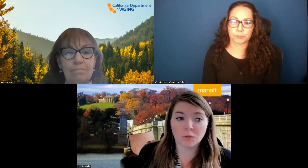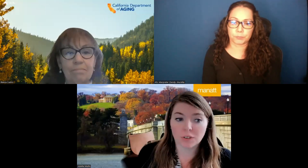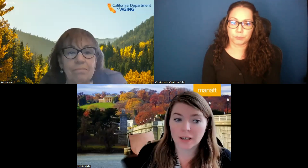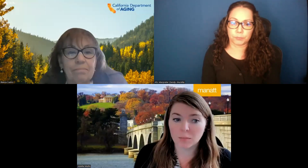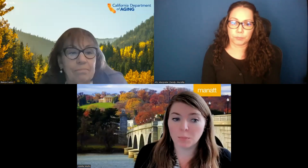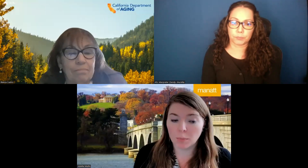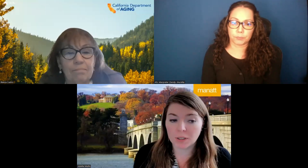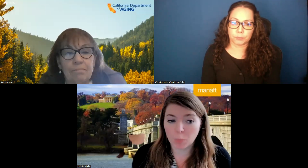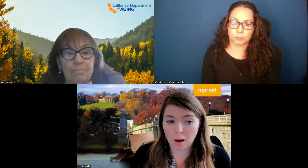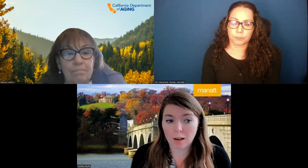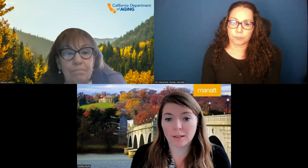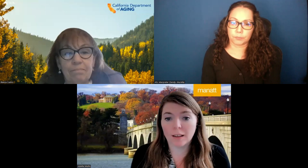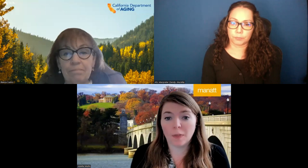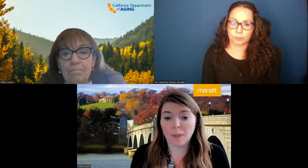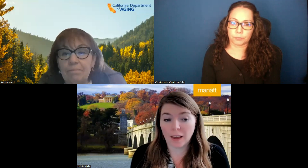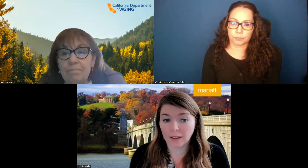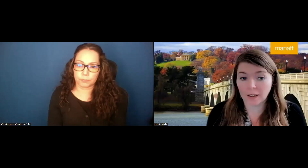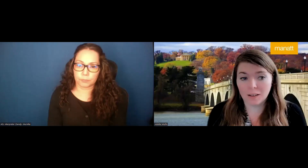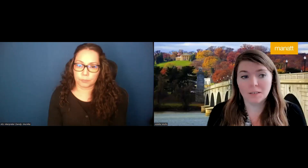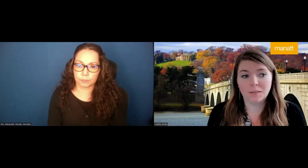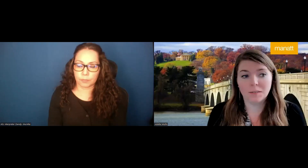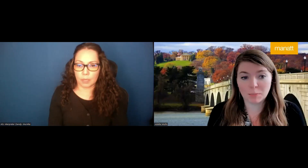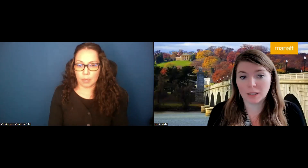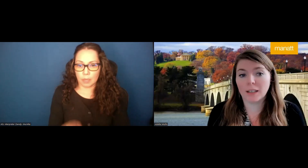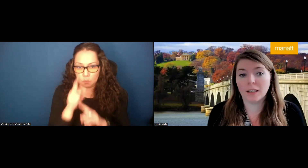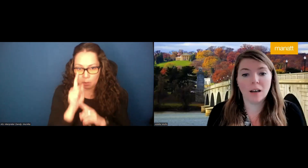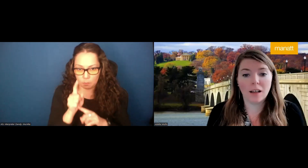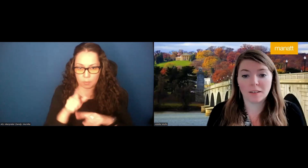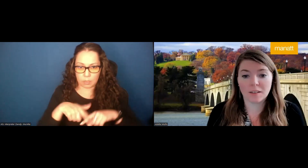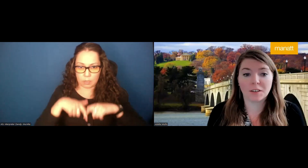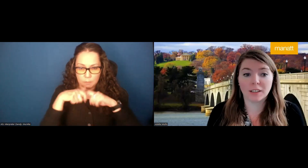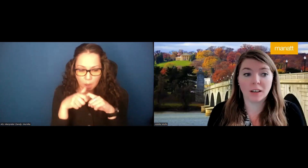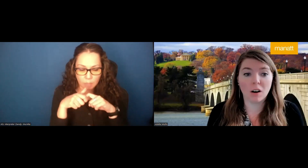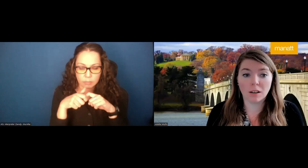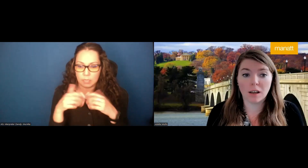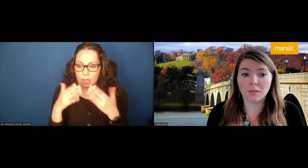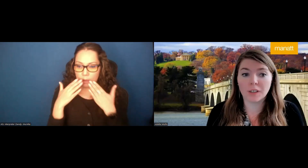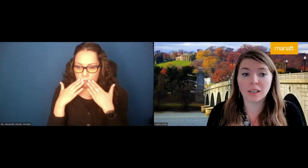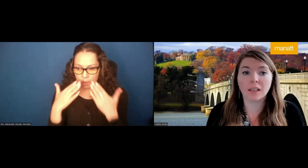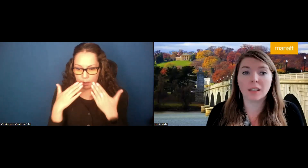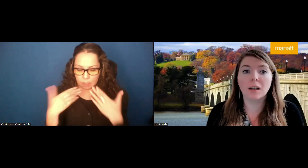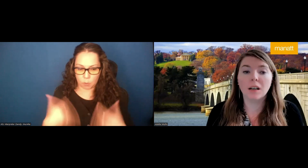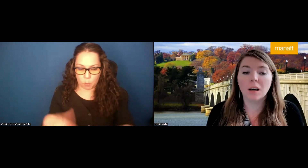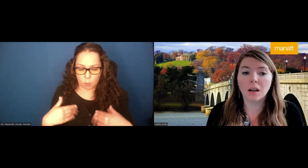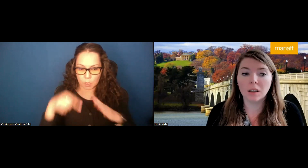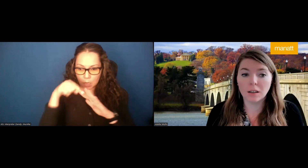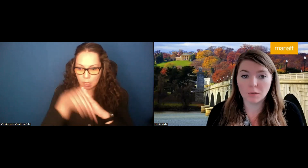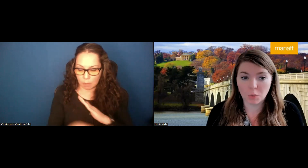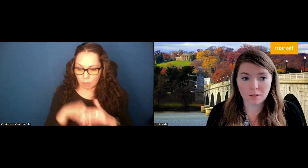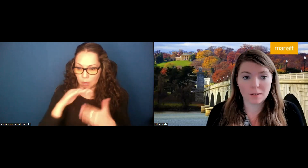I want to just take a moment to pause and thank deeply and sincerely all of the